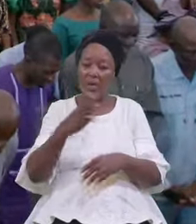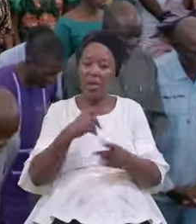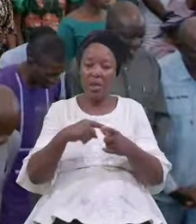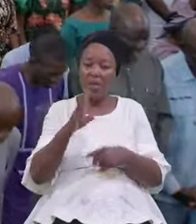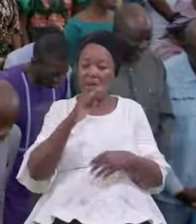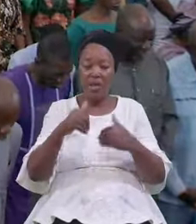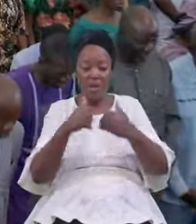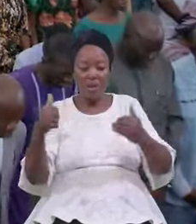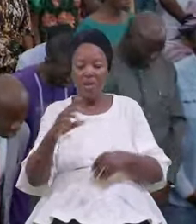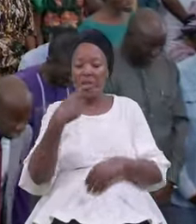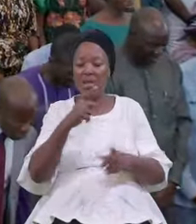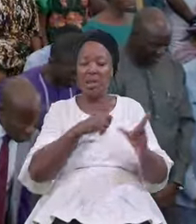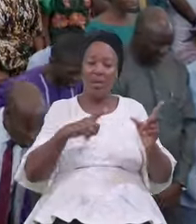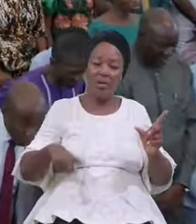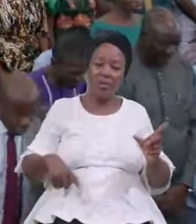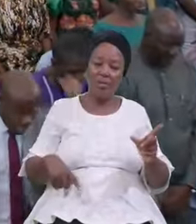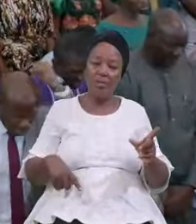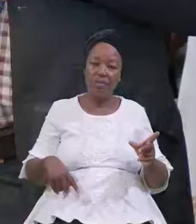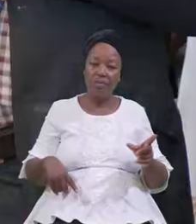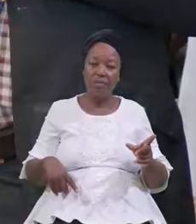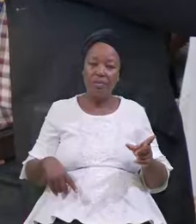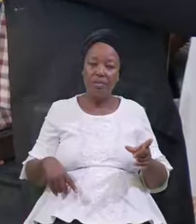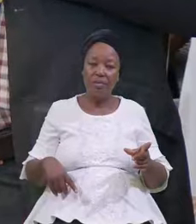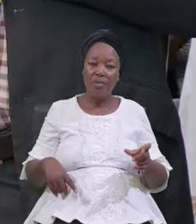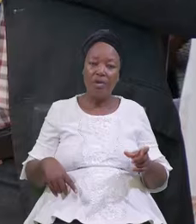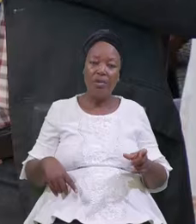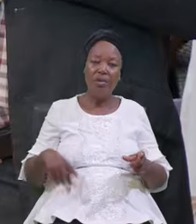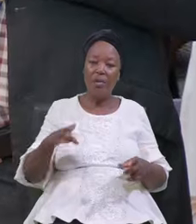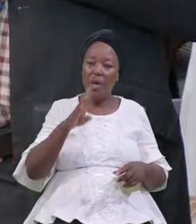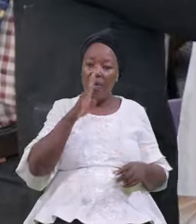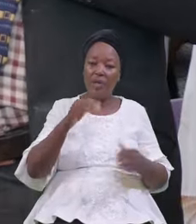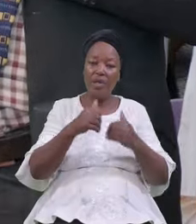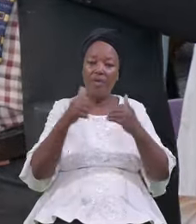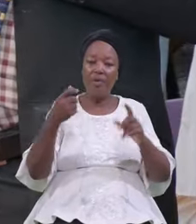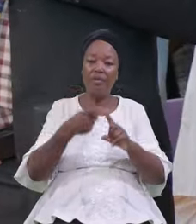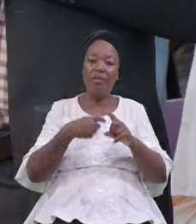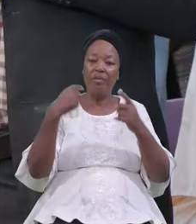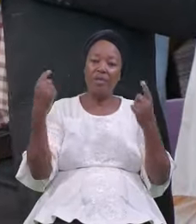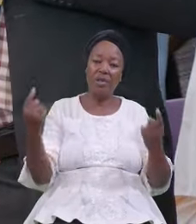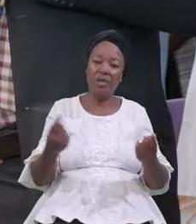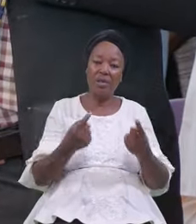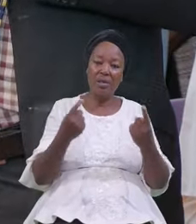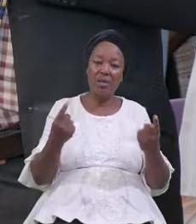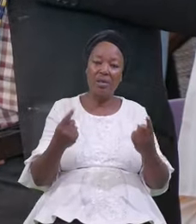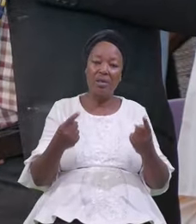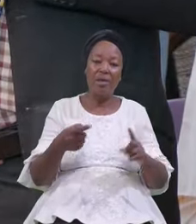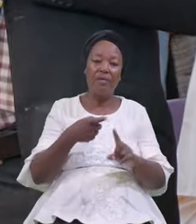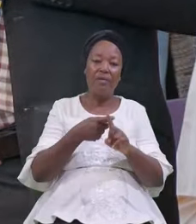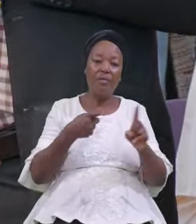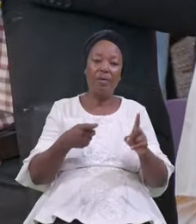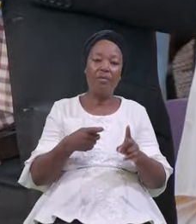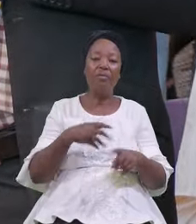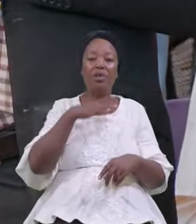separate, says the Lord. Be separated from sin, from corruption,